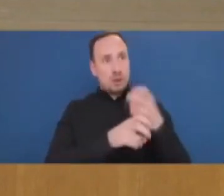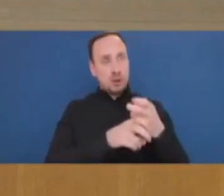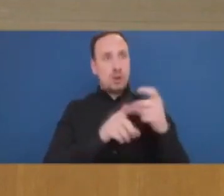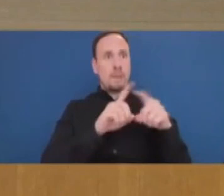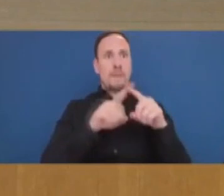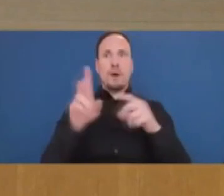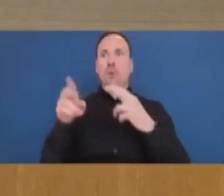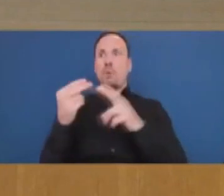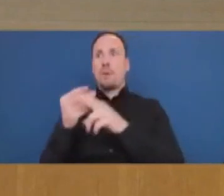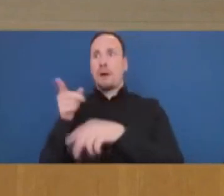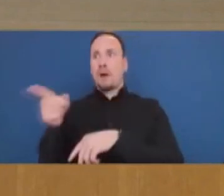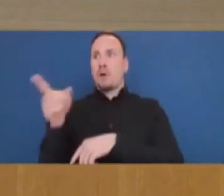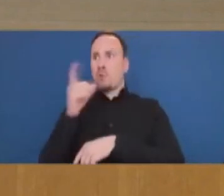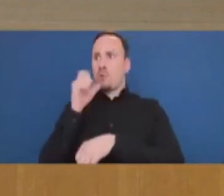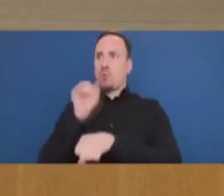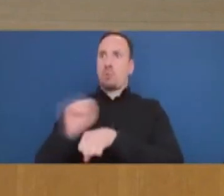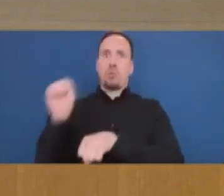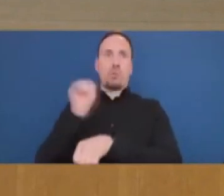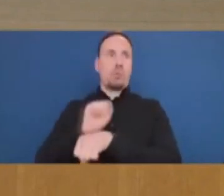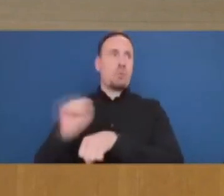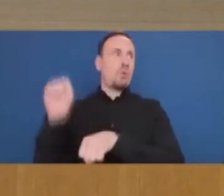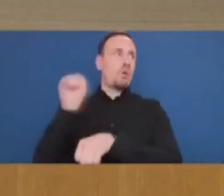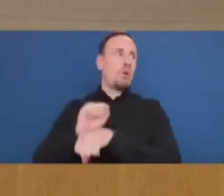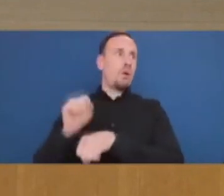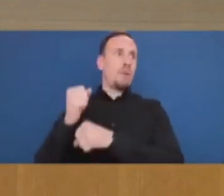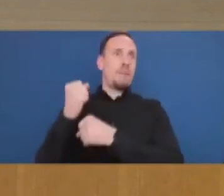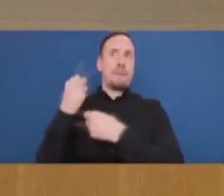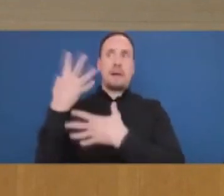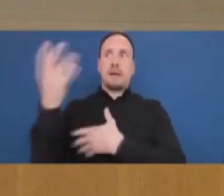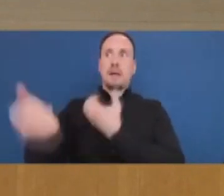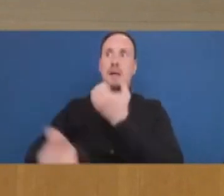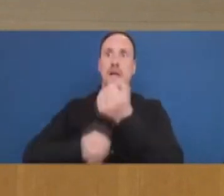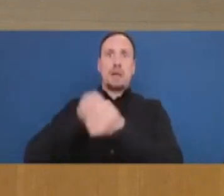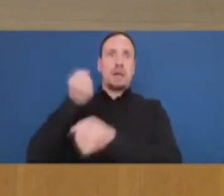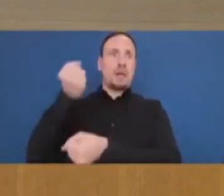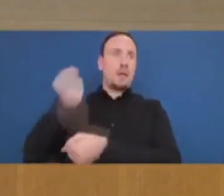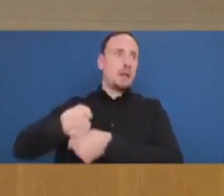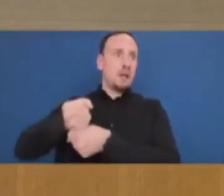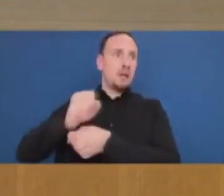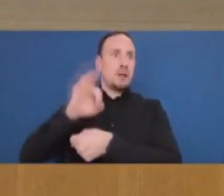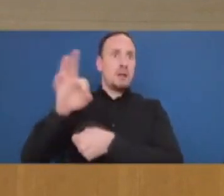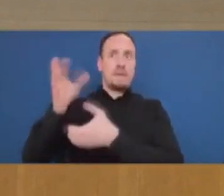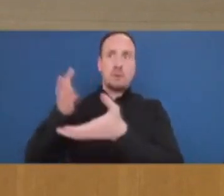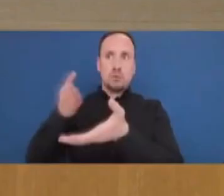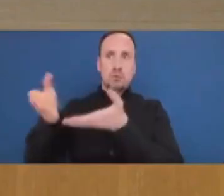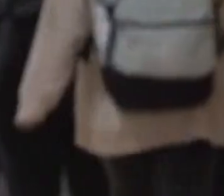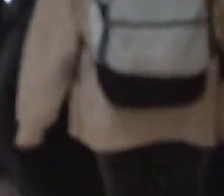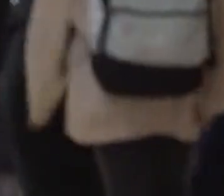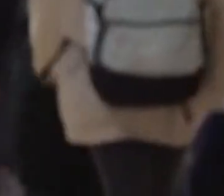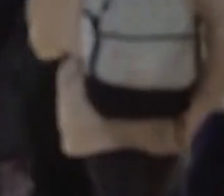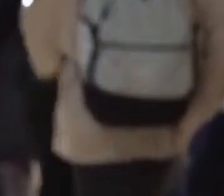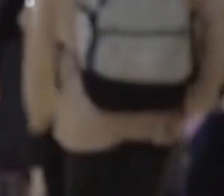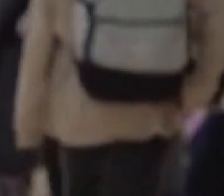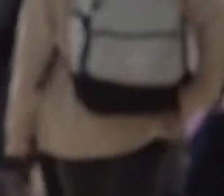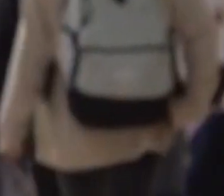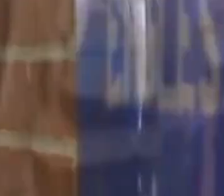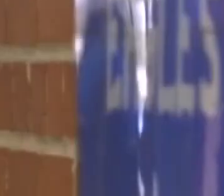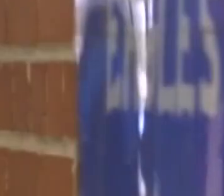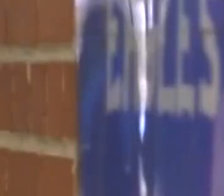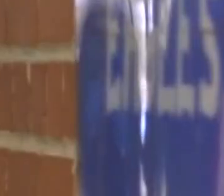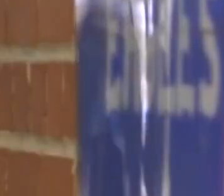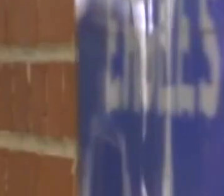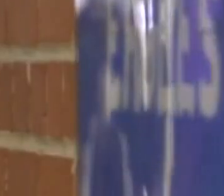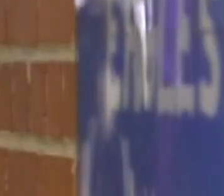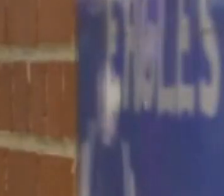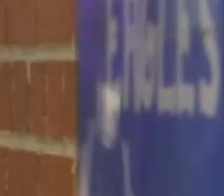long-term employees for the years of service that they have acquired that we have not rewarded in the past. Other investments would